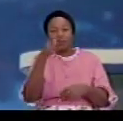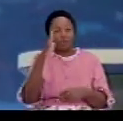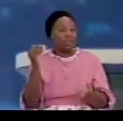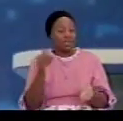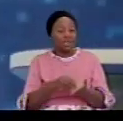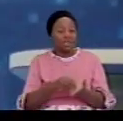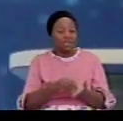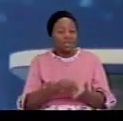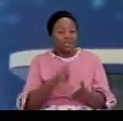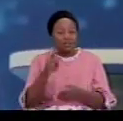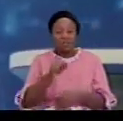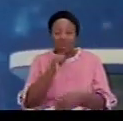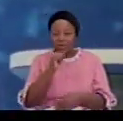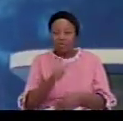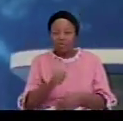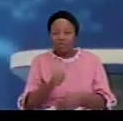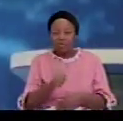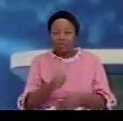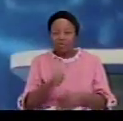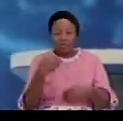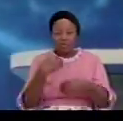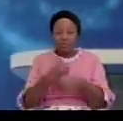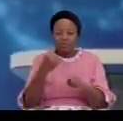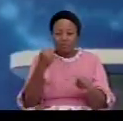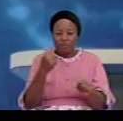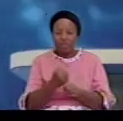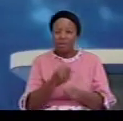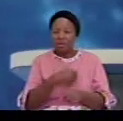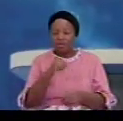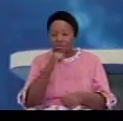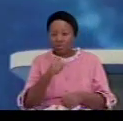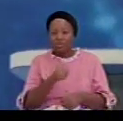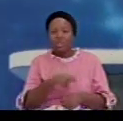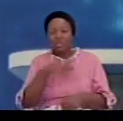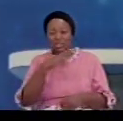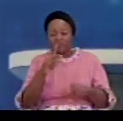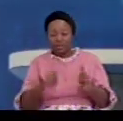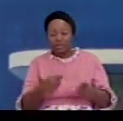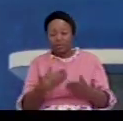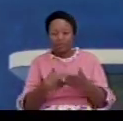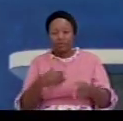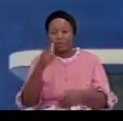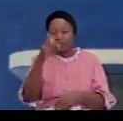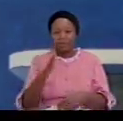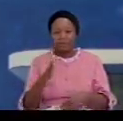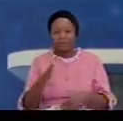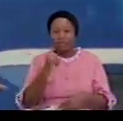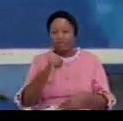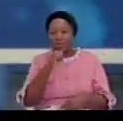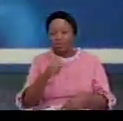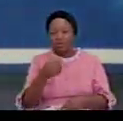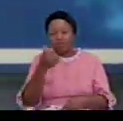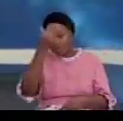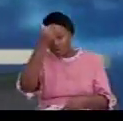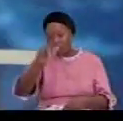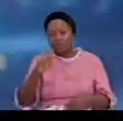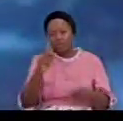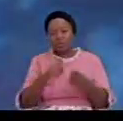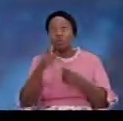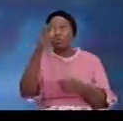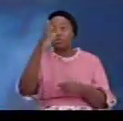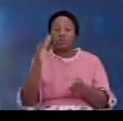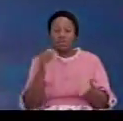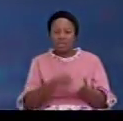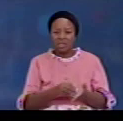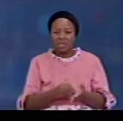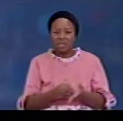You are no more defiant against God. You are no more disobedient to God.